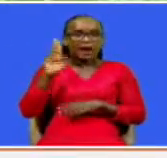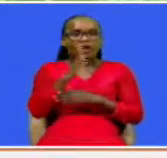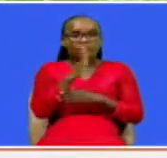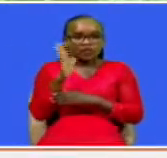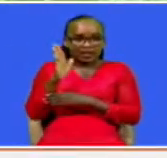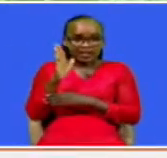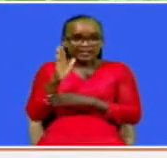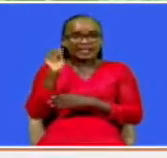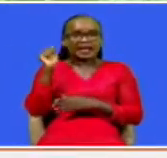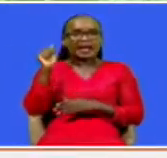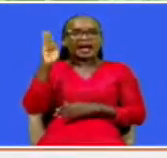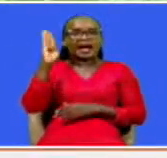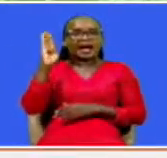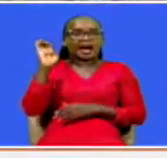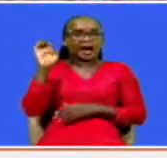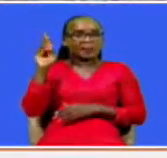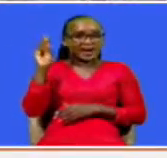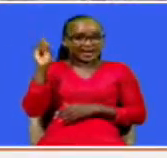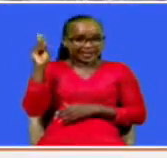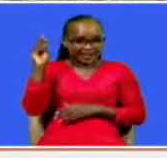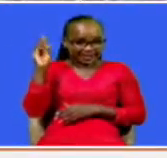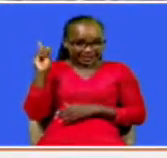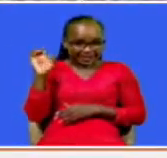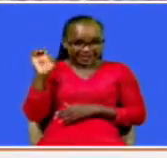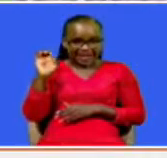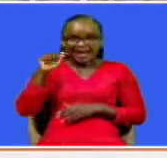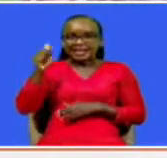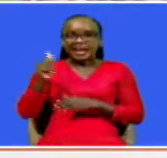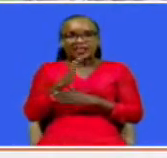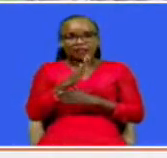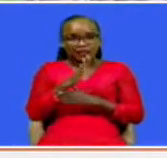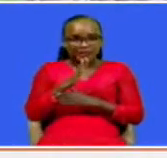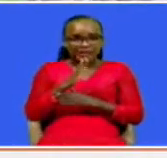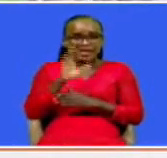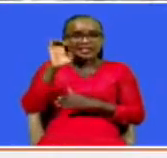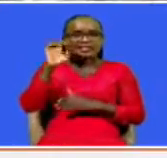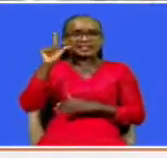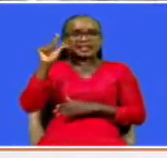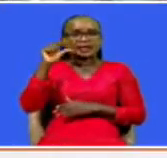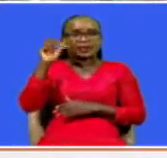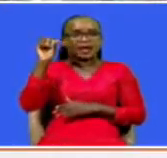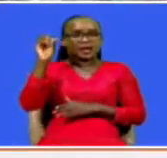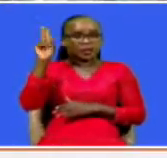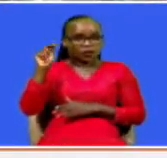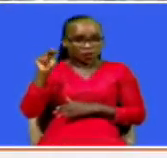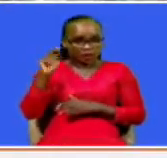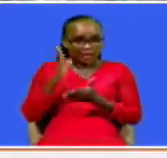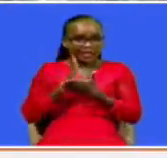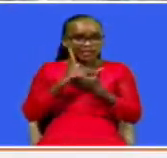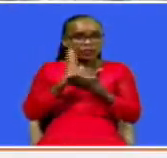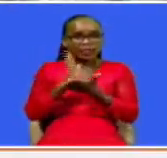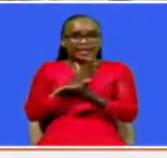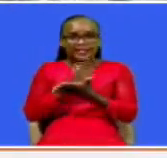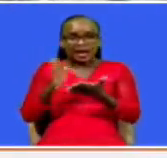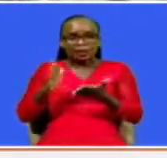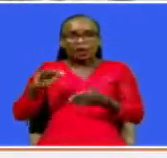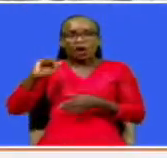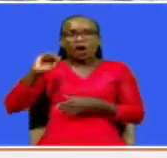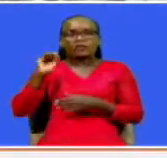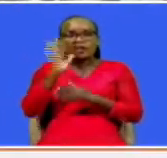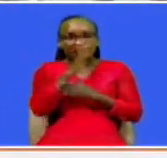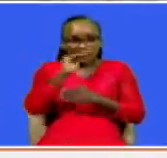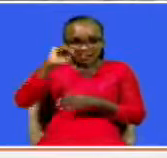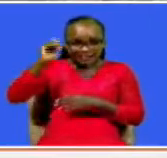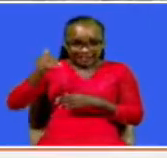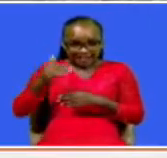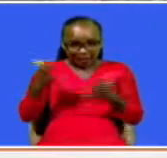the Abadeas, Loitoktok Forest, Cherengani and Mount Elgon Forest are singled out as some of the areas where